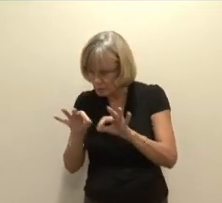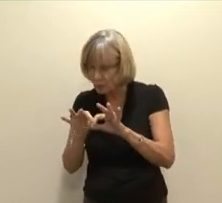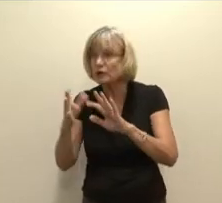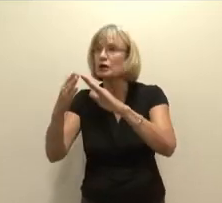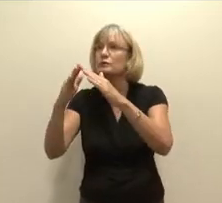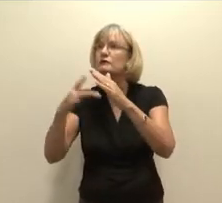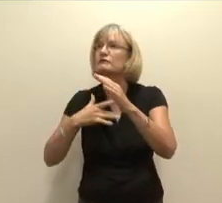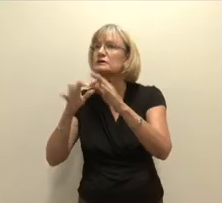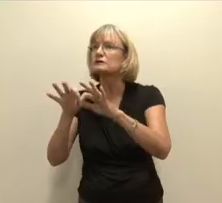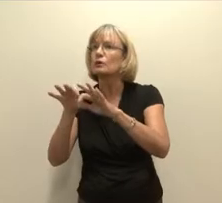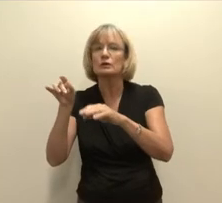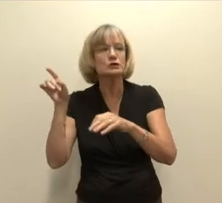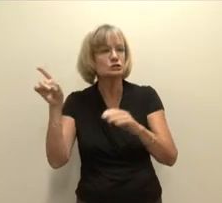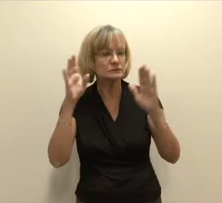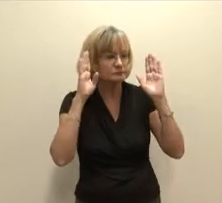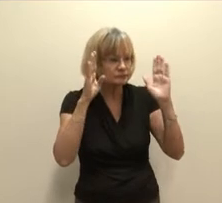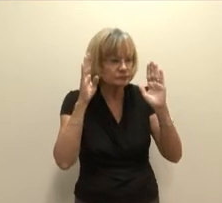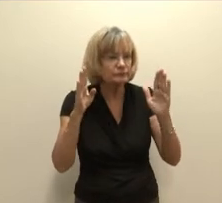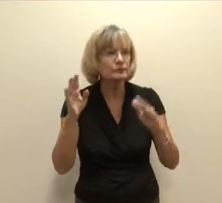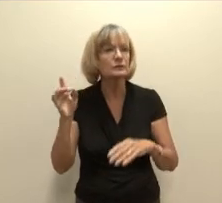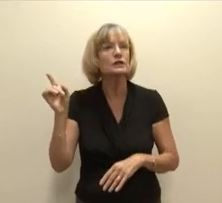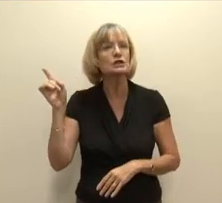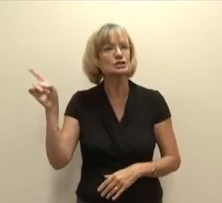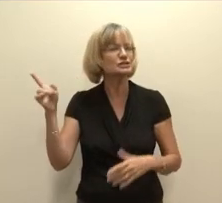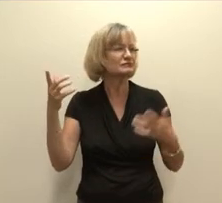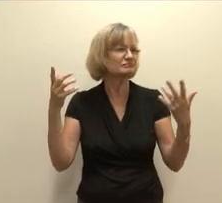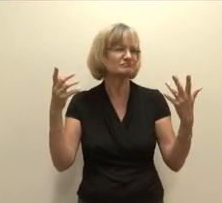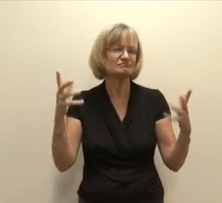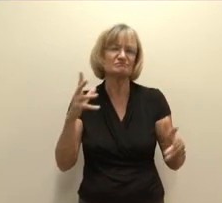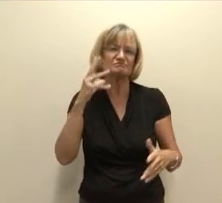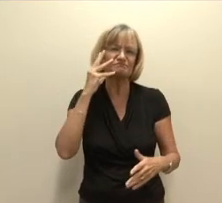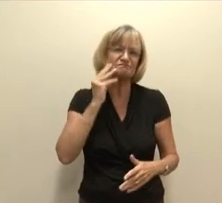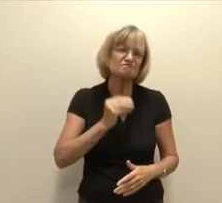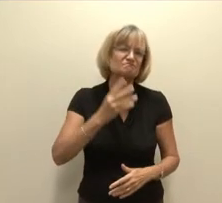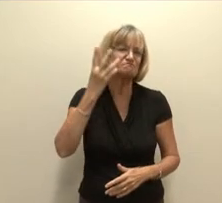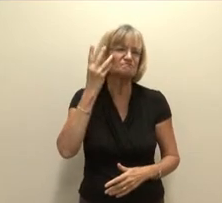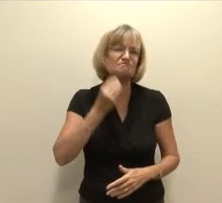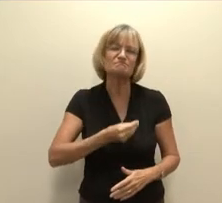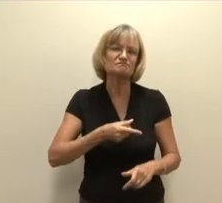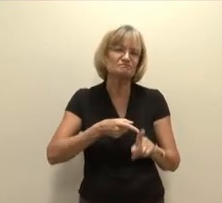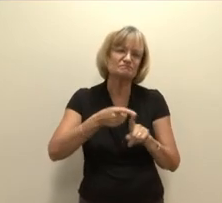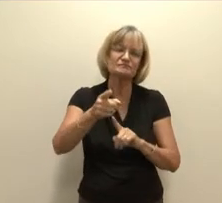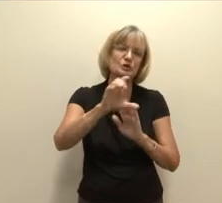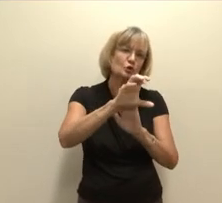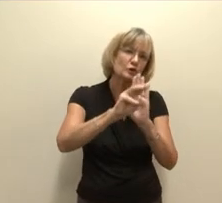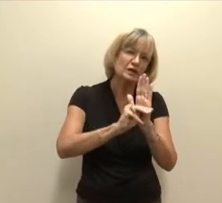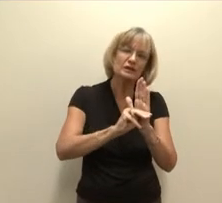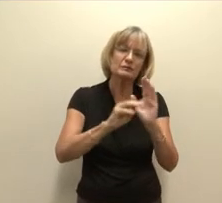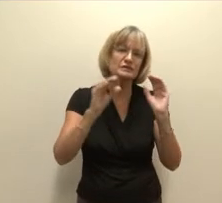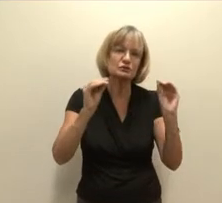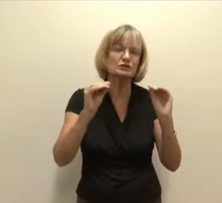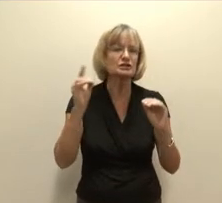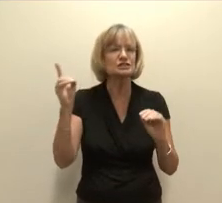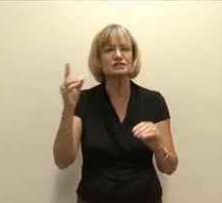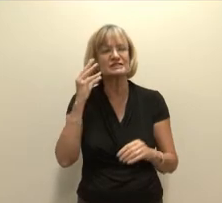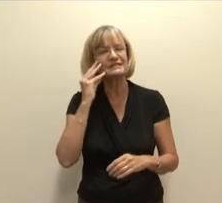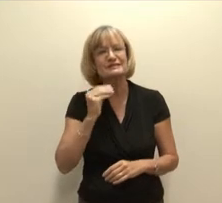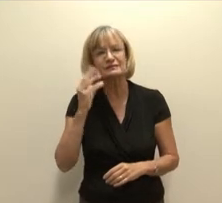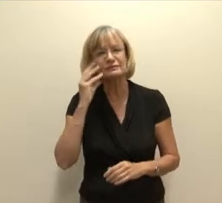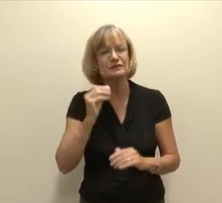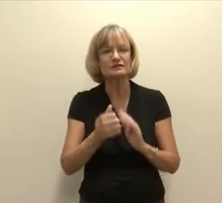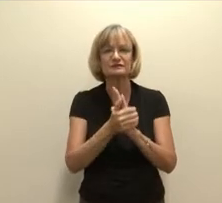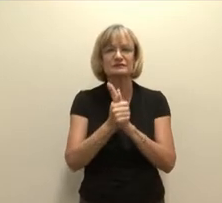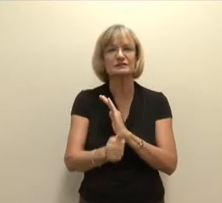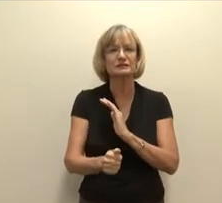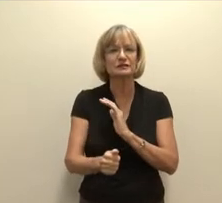It goes without saying that she has expertise in curriculum and instruction, and we all know that we can take